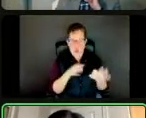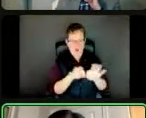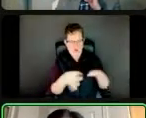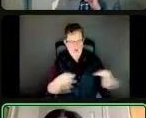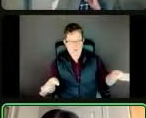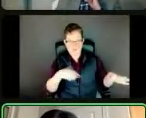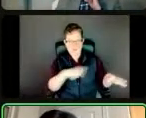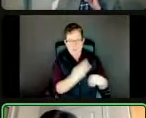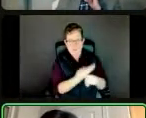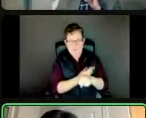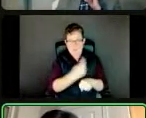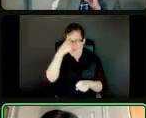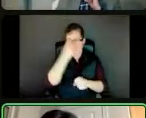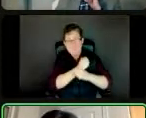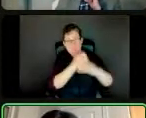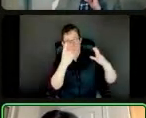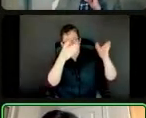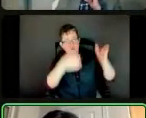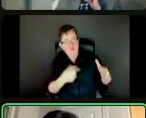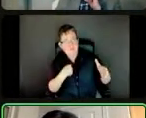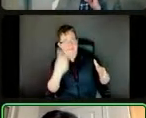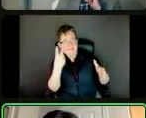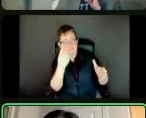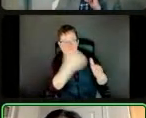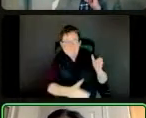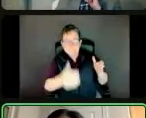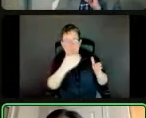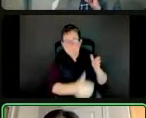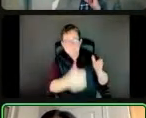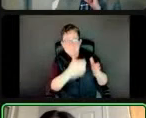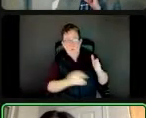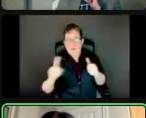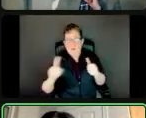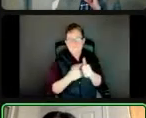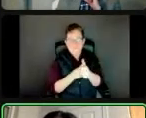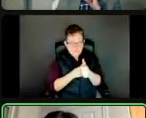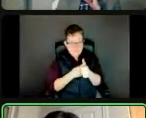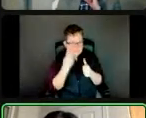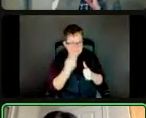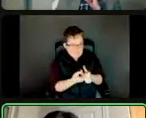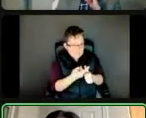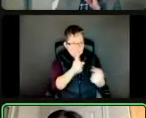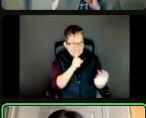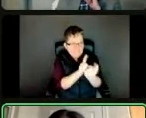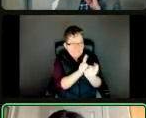see constantly within my ward. When I first started seeing him, like